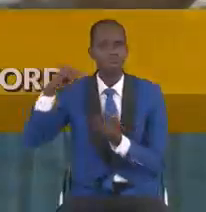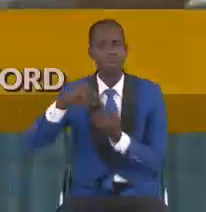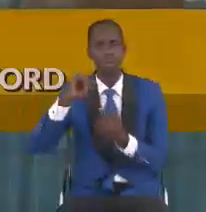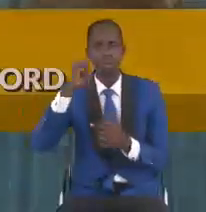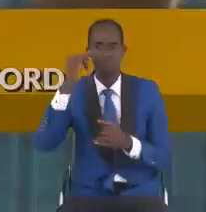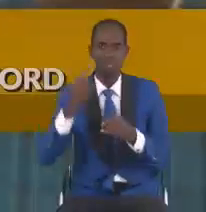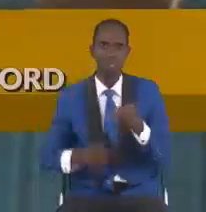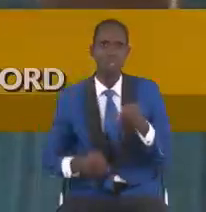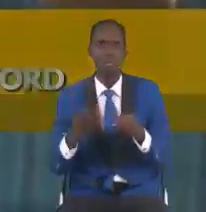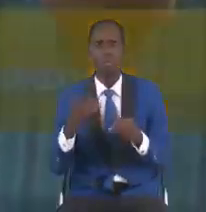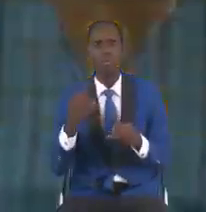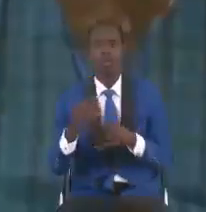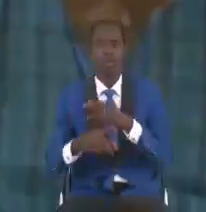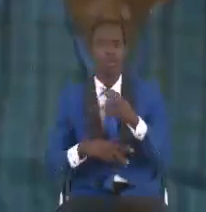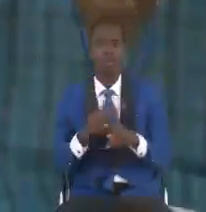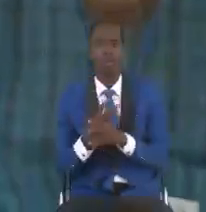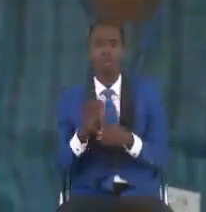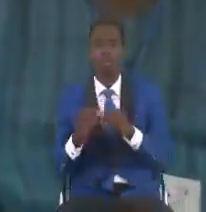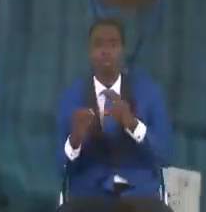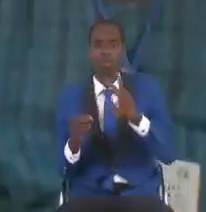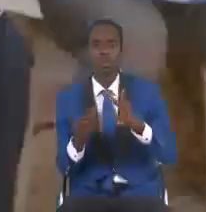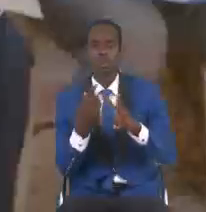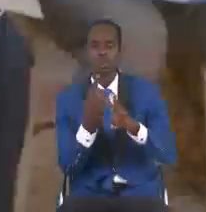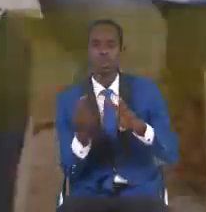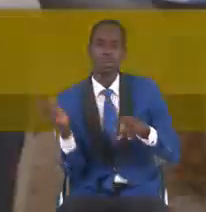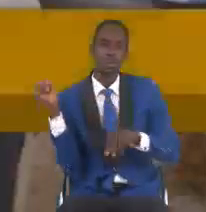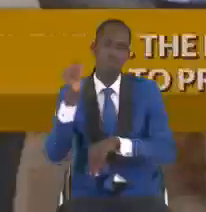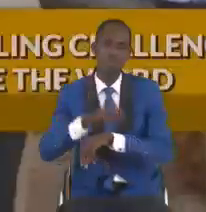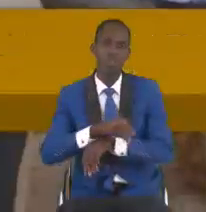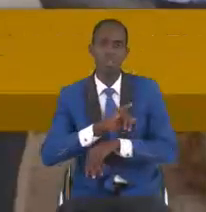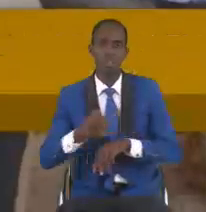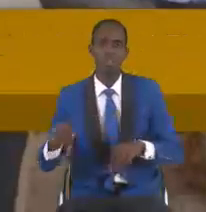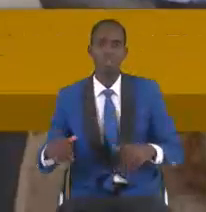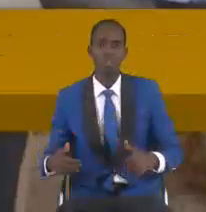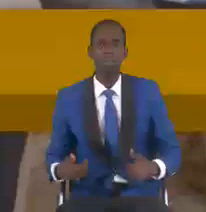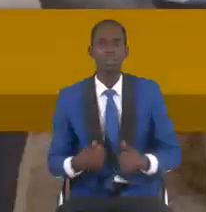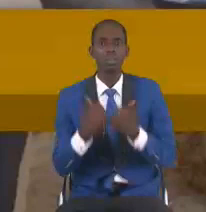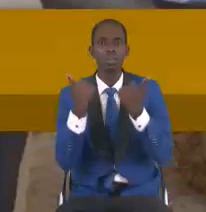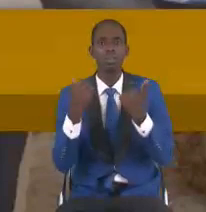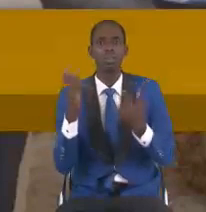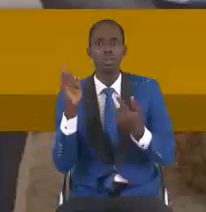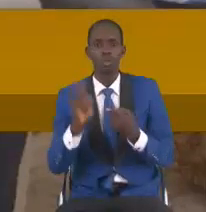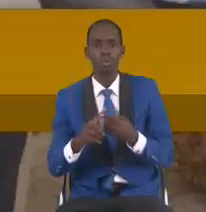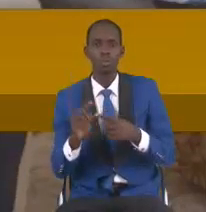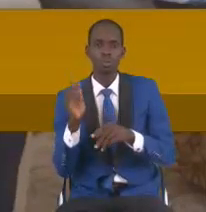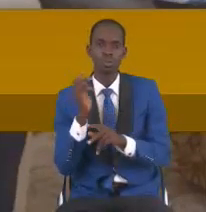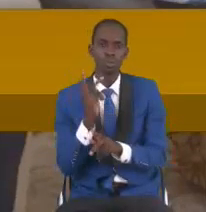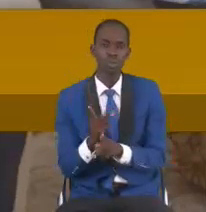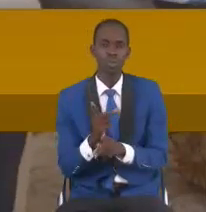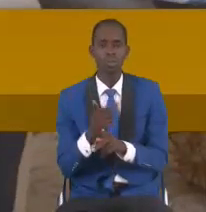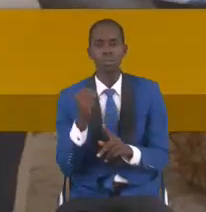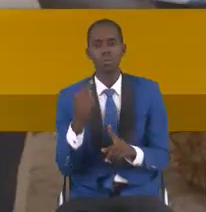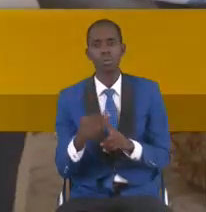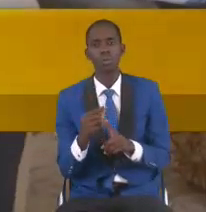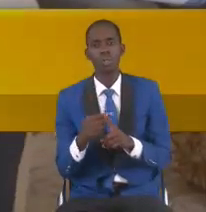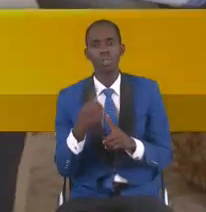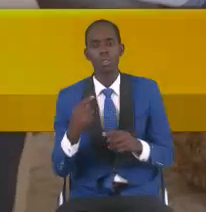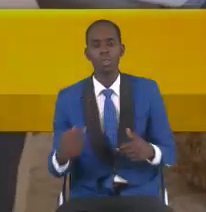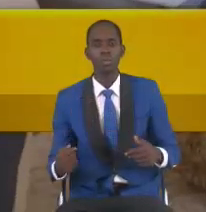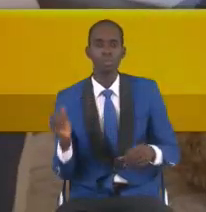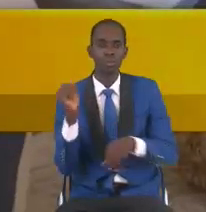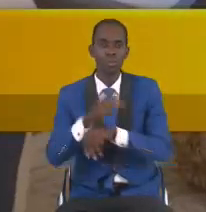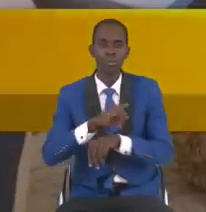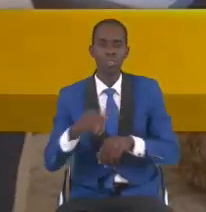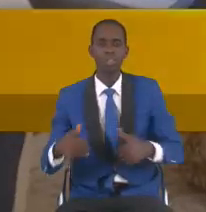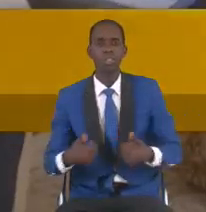Number two, the prevailing challenge to preserve the word. The prevailing challenge to